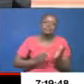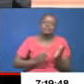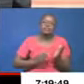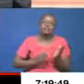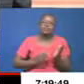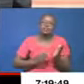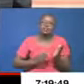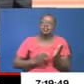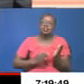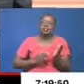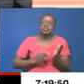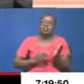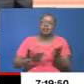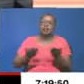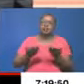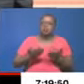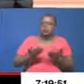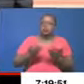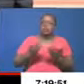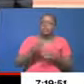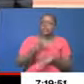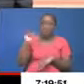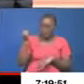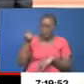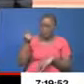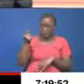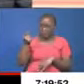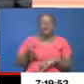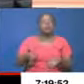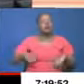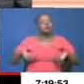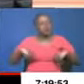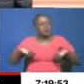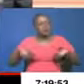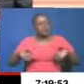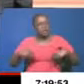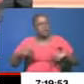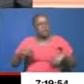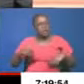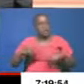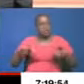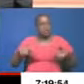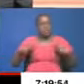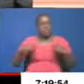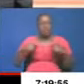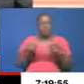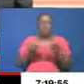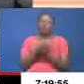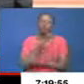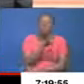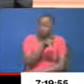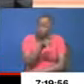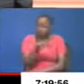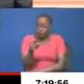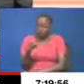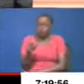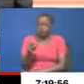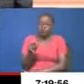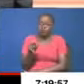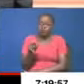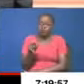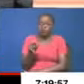has brought this nation pride. And by bringing us pride, it has brought us pride through you, because it is